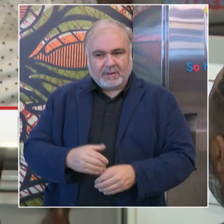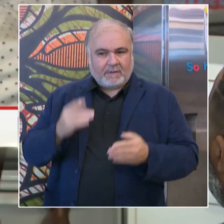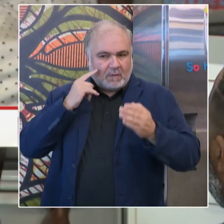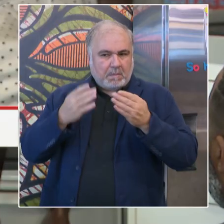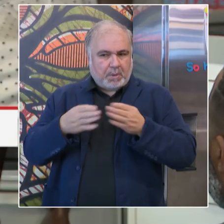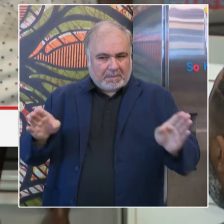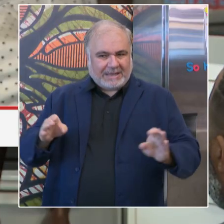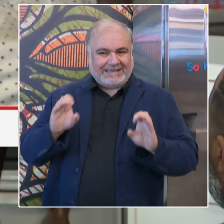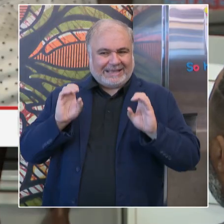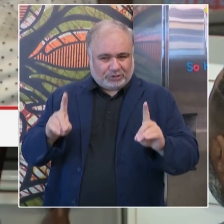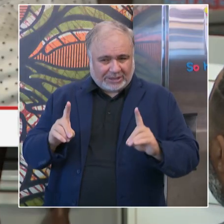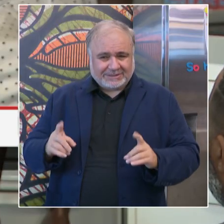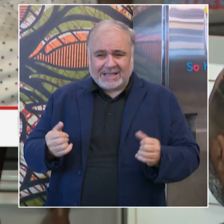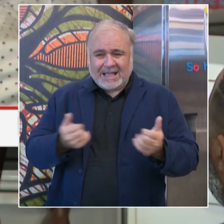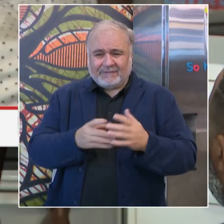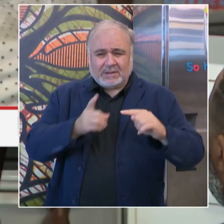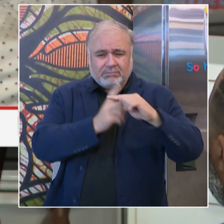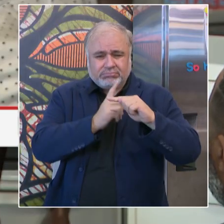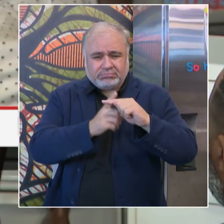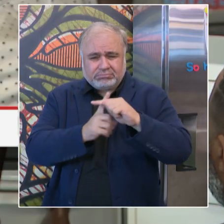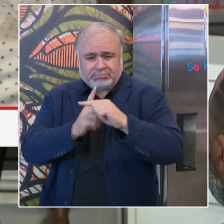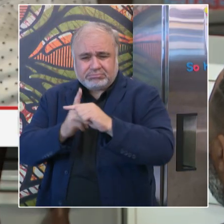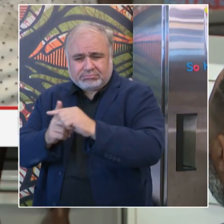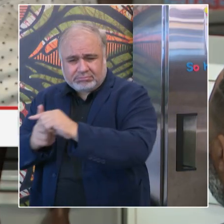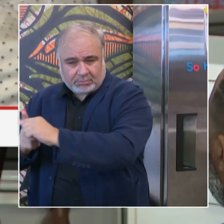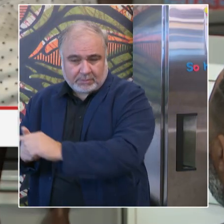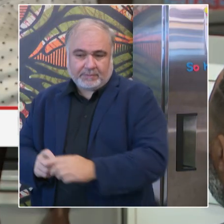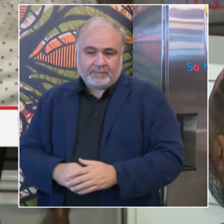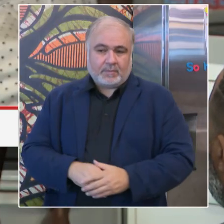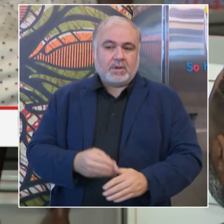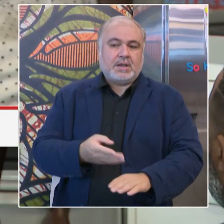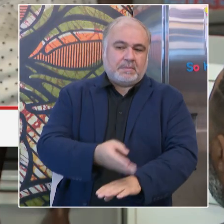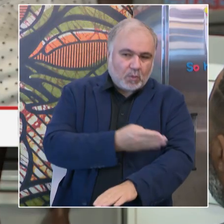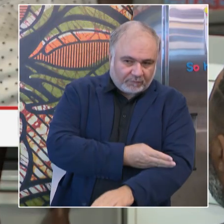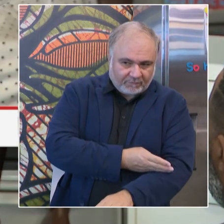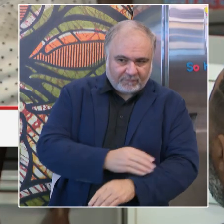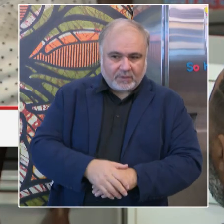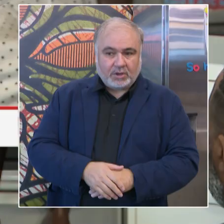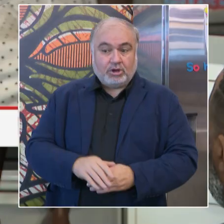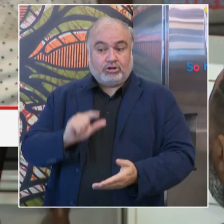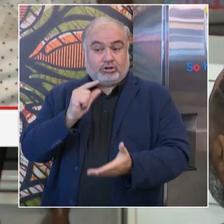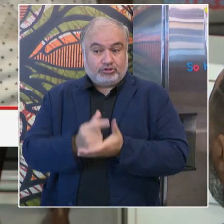positive. Our enrollment is up, our graduation rate